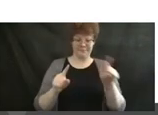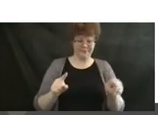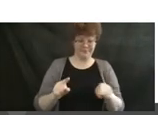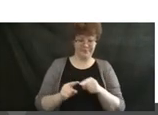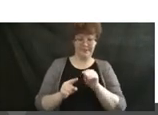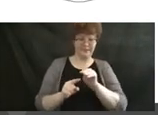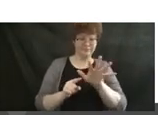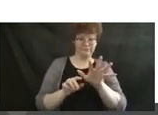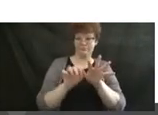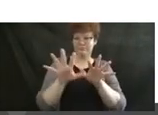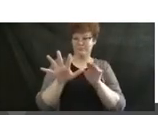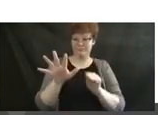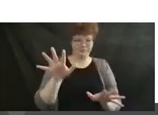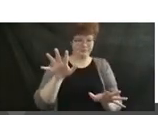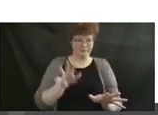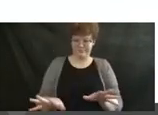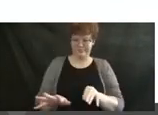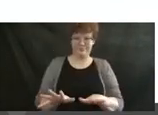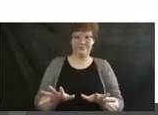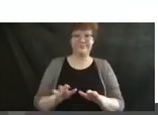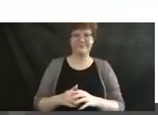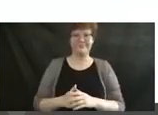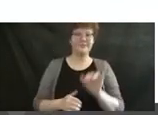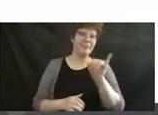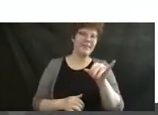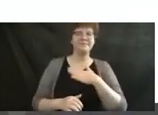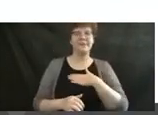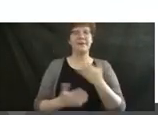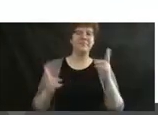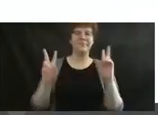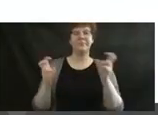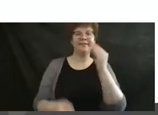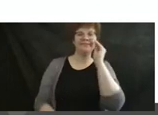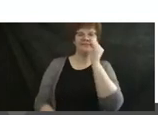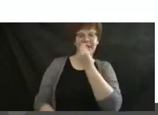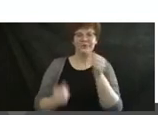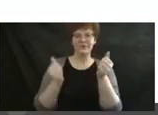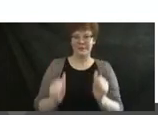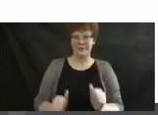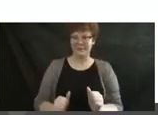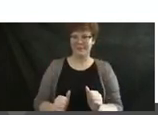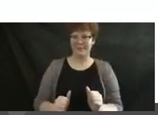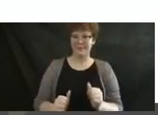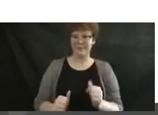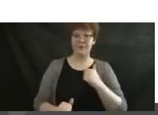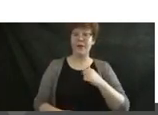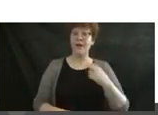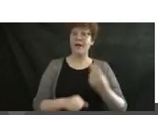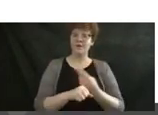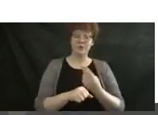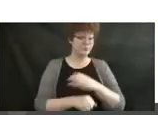that. So here's my little flower shape. Is that when I hit Command Y, notice that it's a single